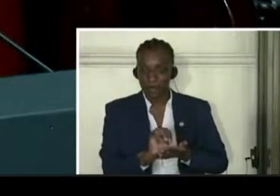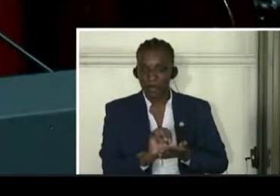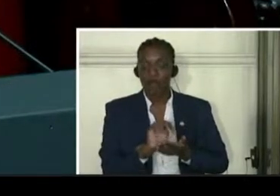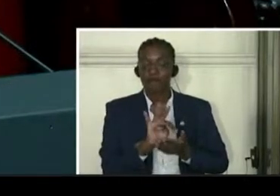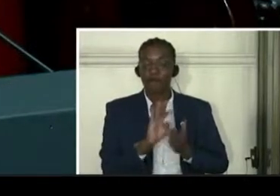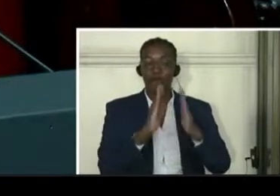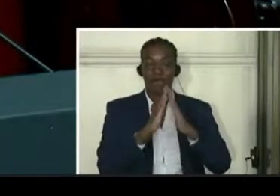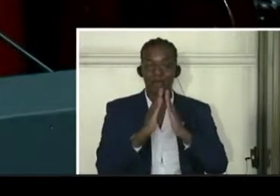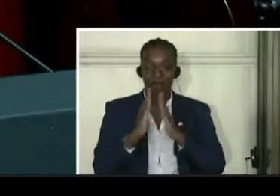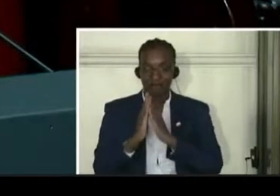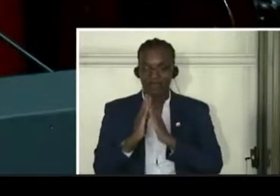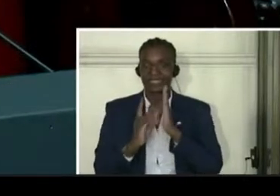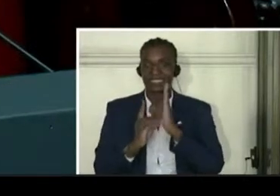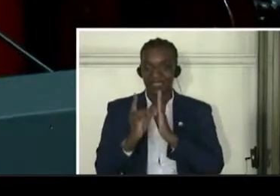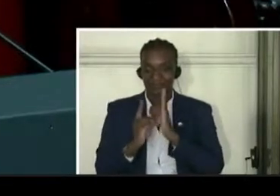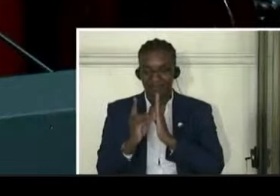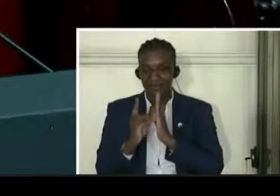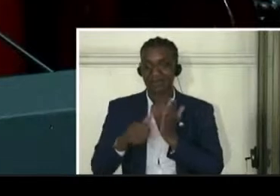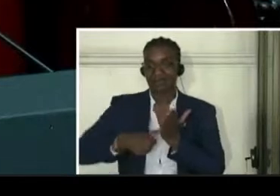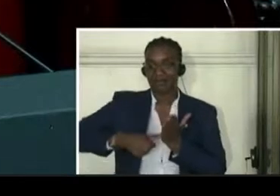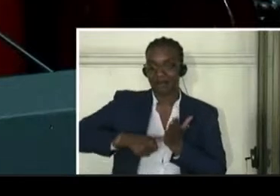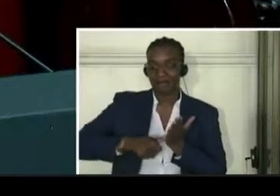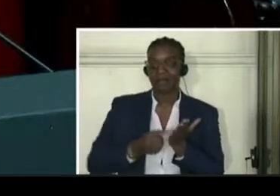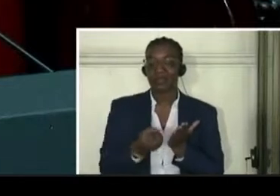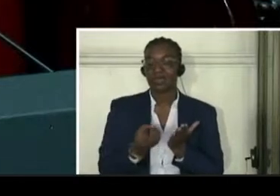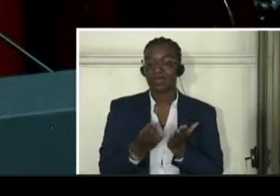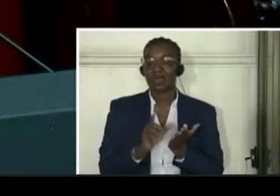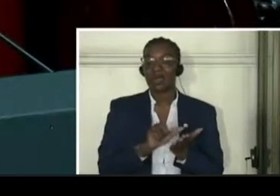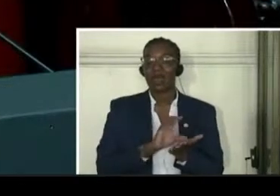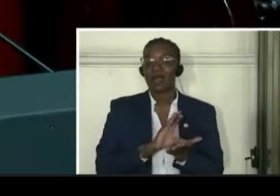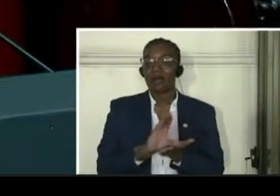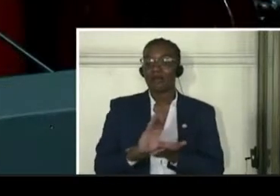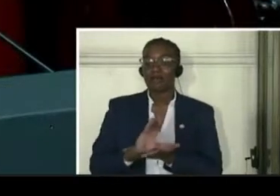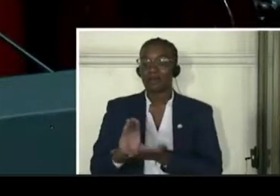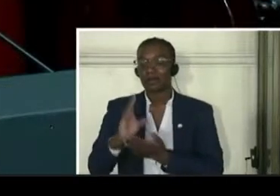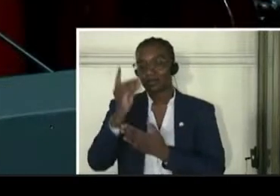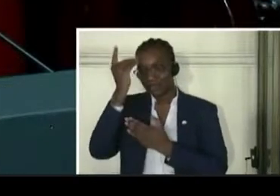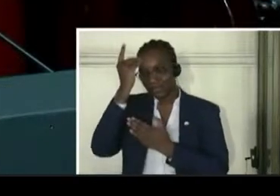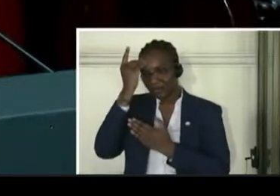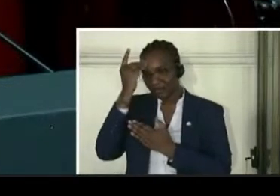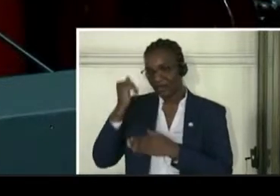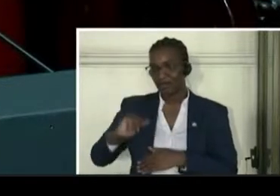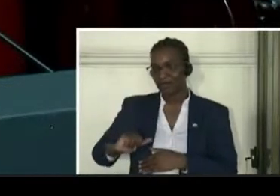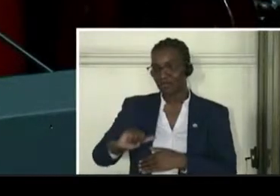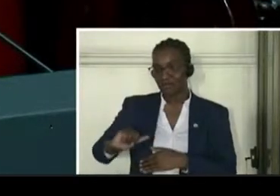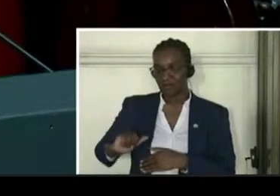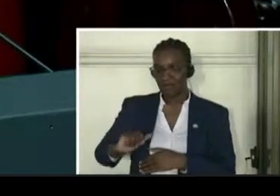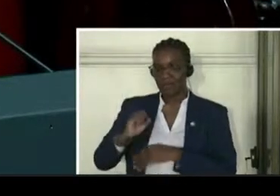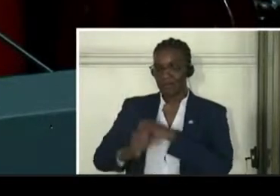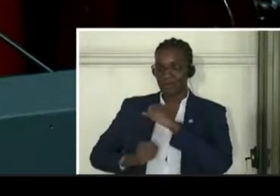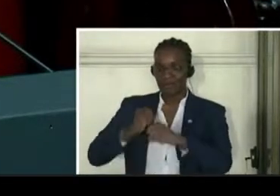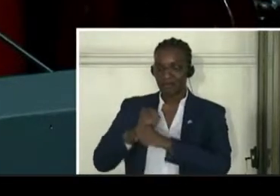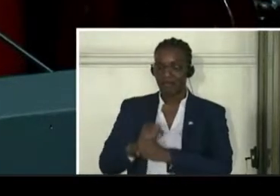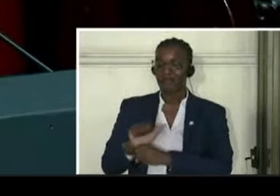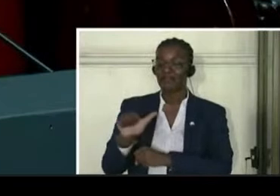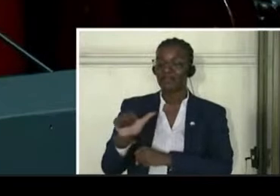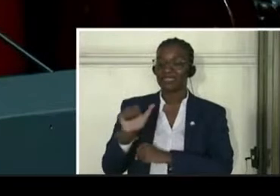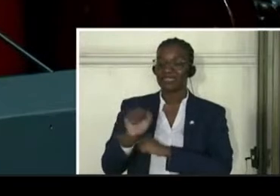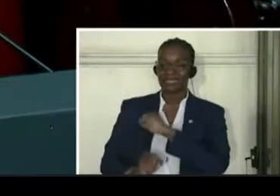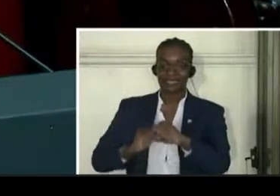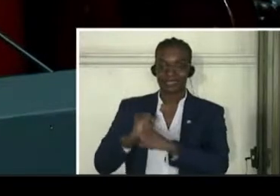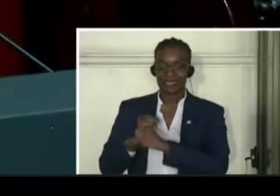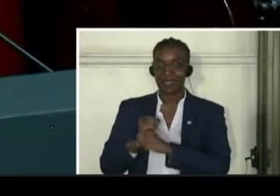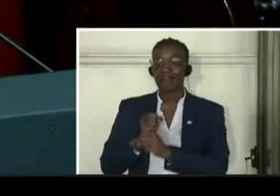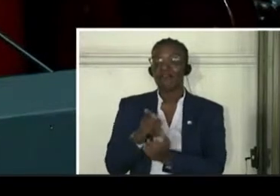settlement development grant allocated to the eThekwini Metro annually for 6 years for